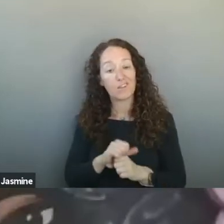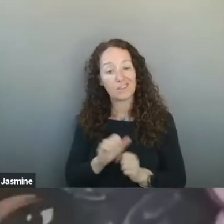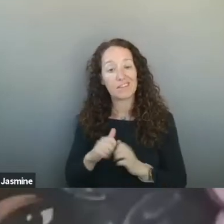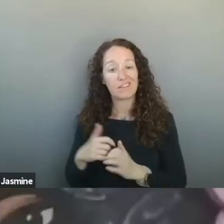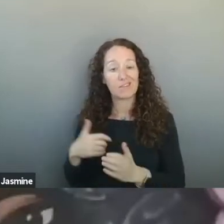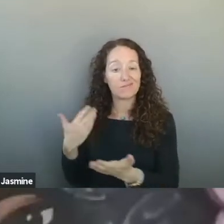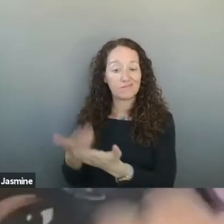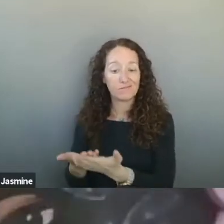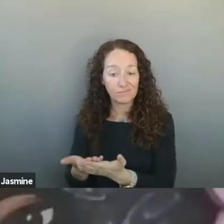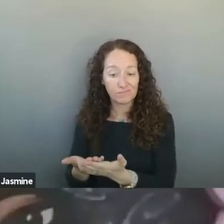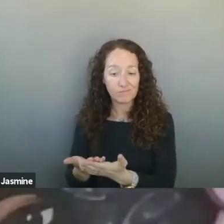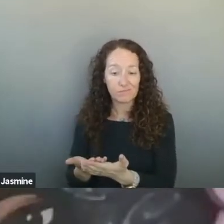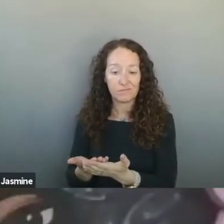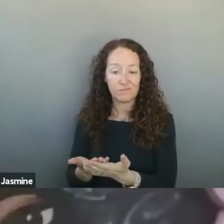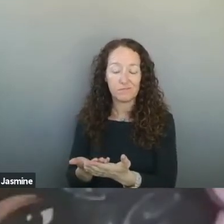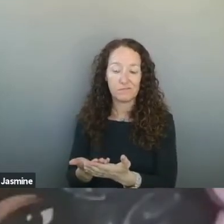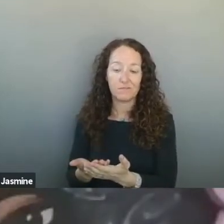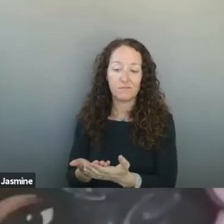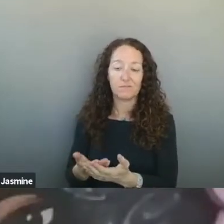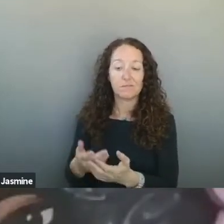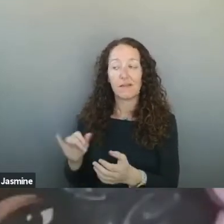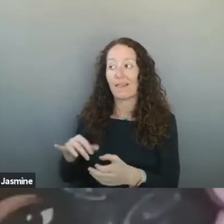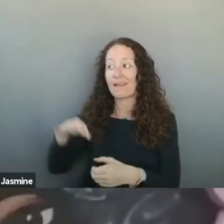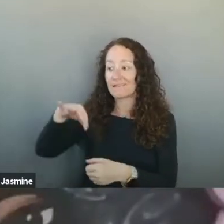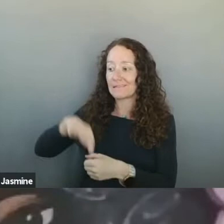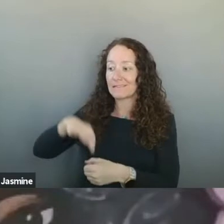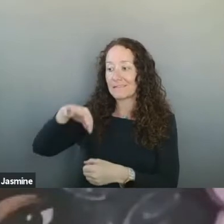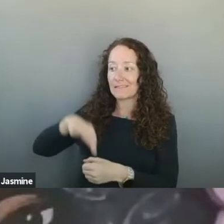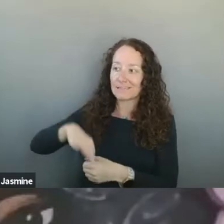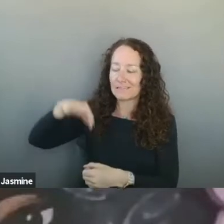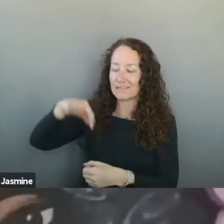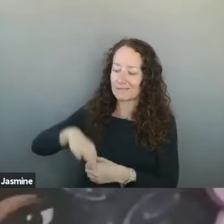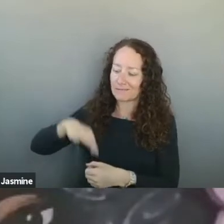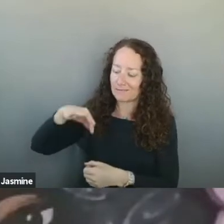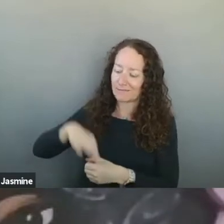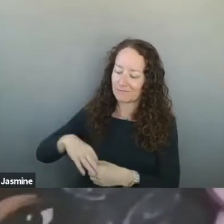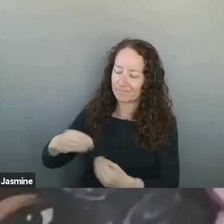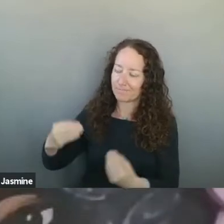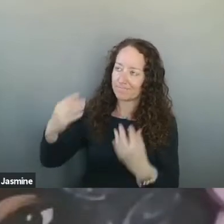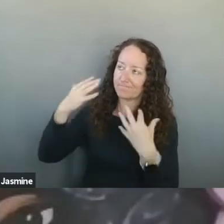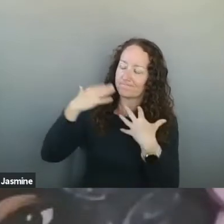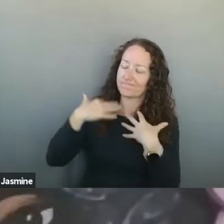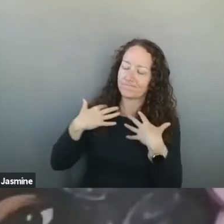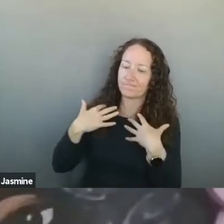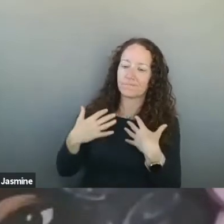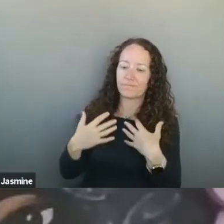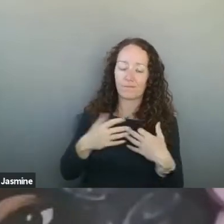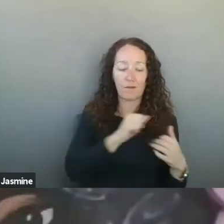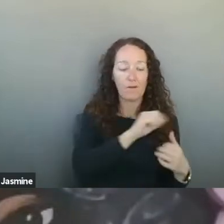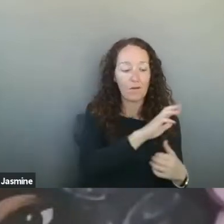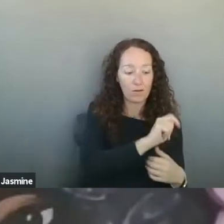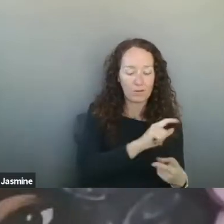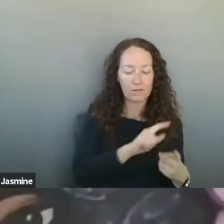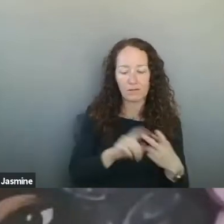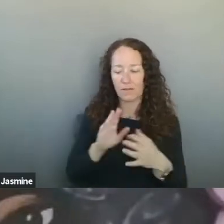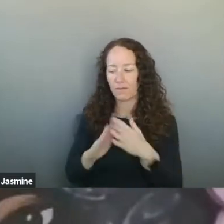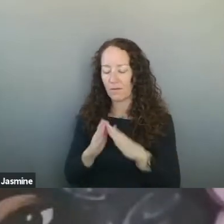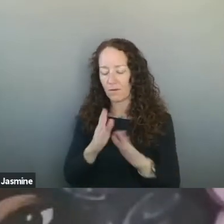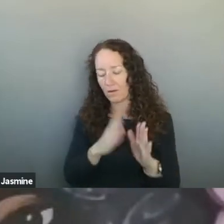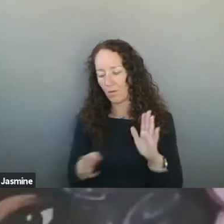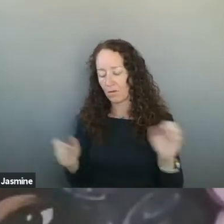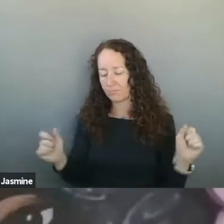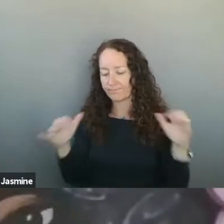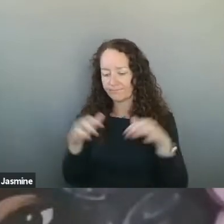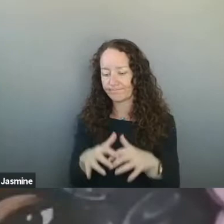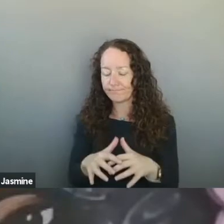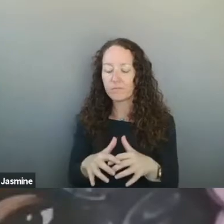tea bag in both the arts and in traditions of community organizing. That many of us Black and Brown